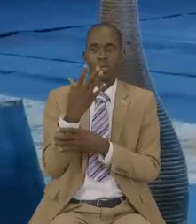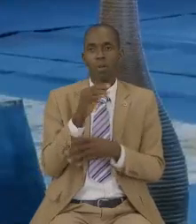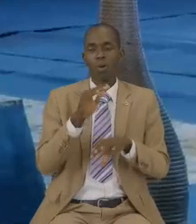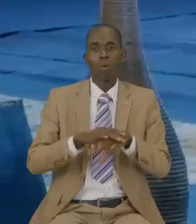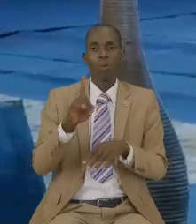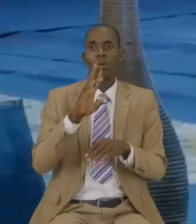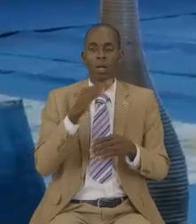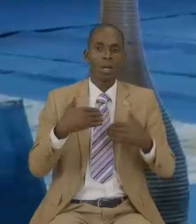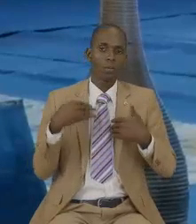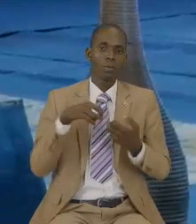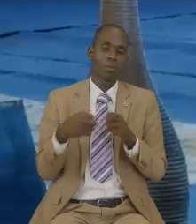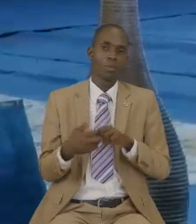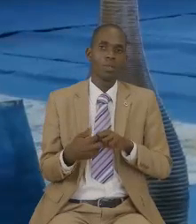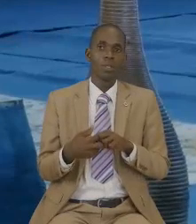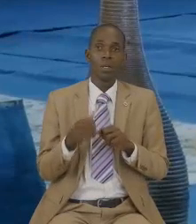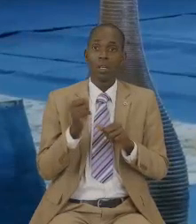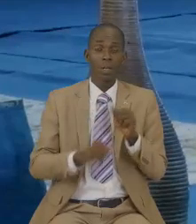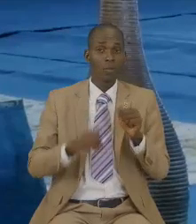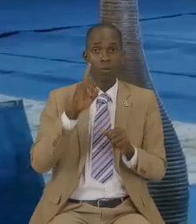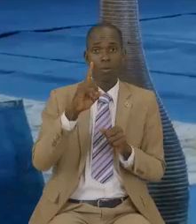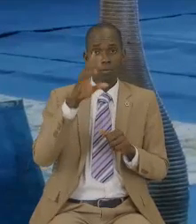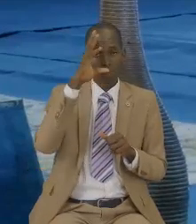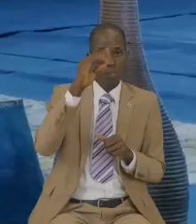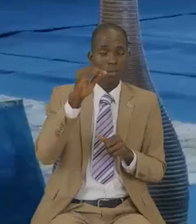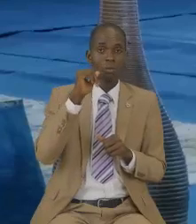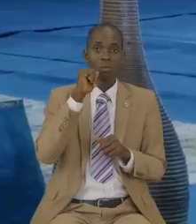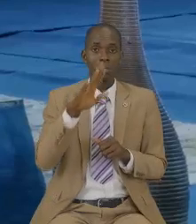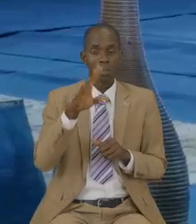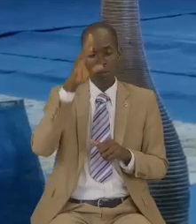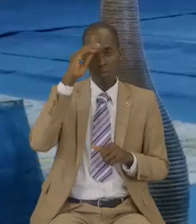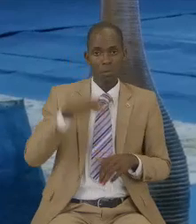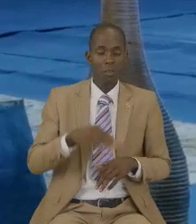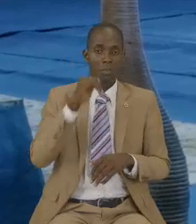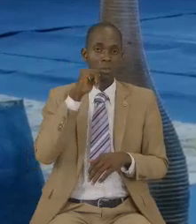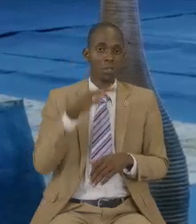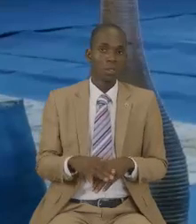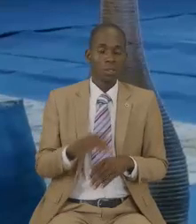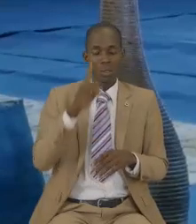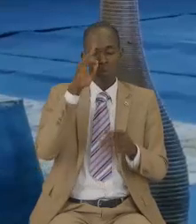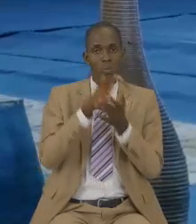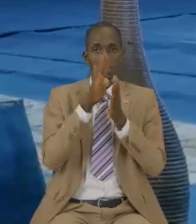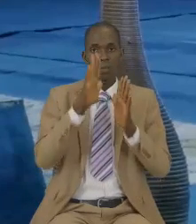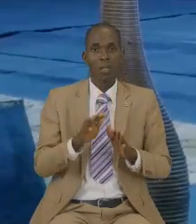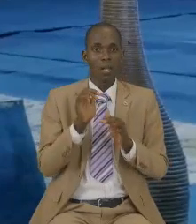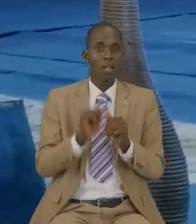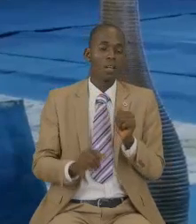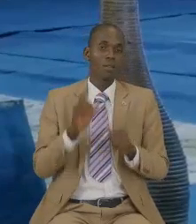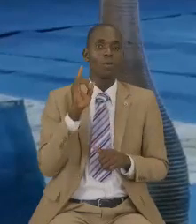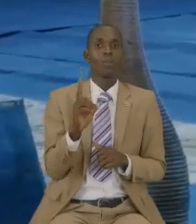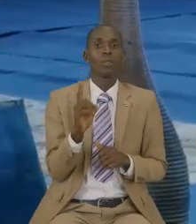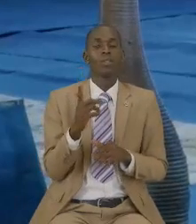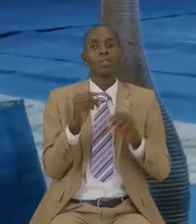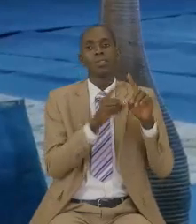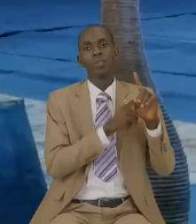challenge. Everyone, man, woman, boy, girl, believer, and everyone, the